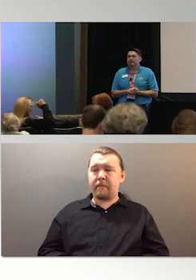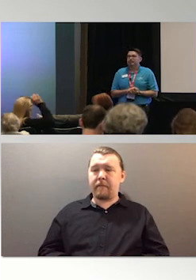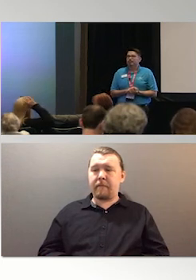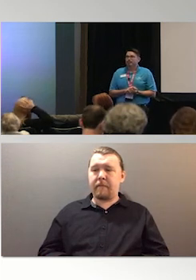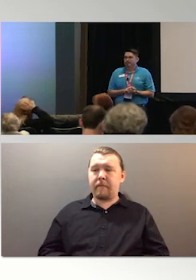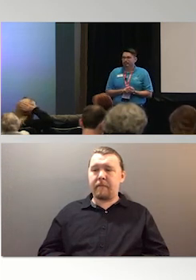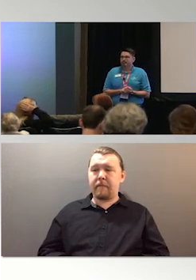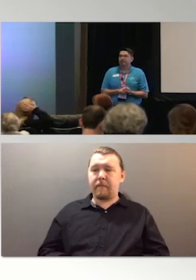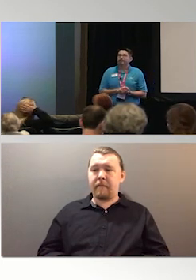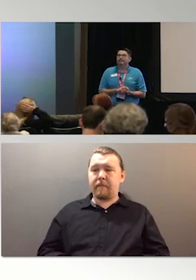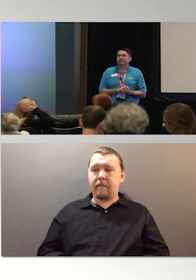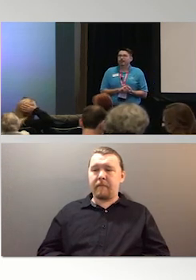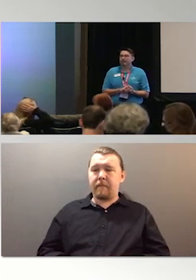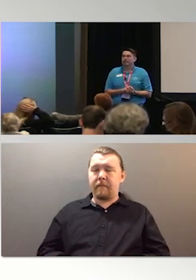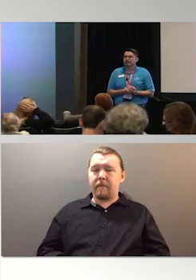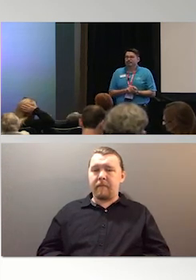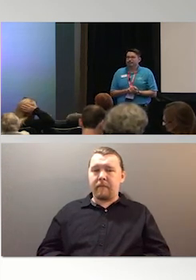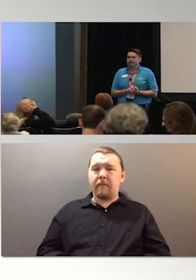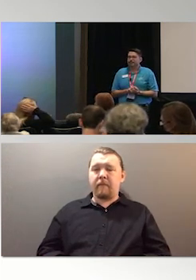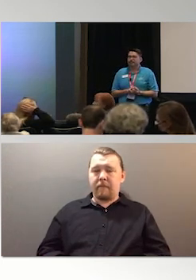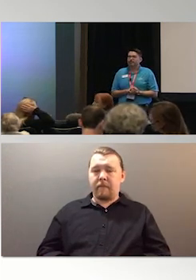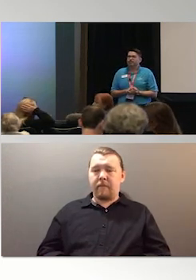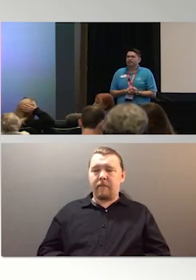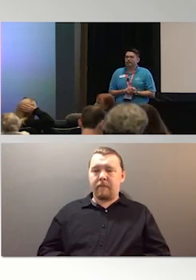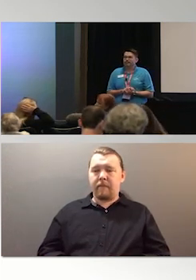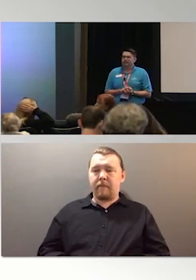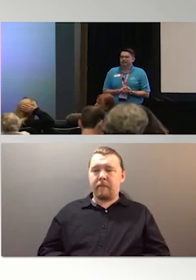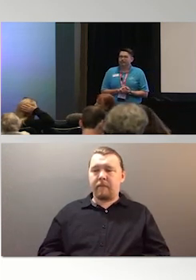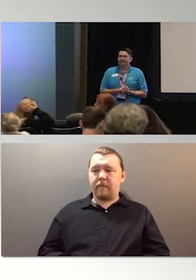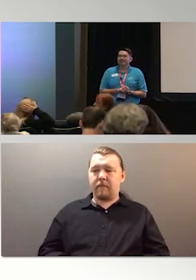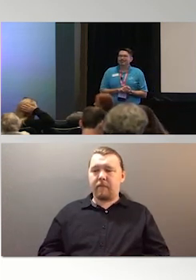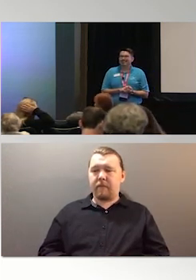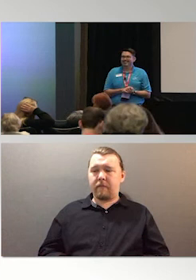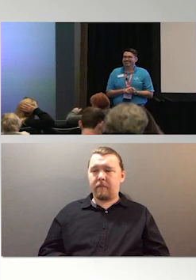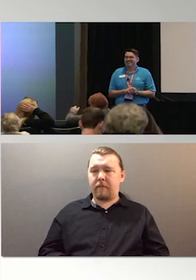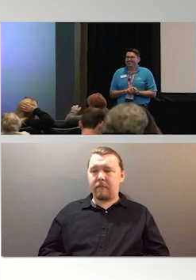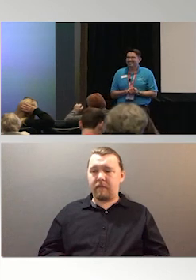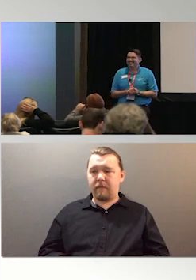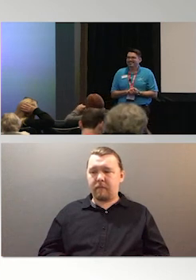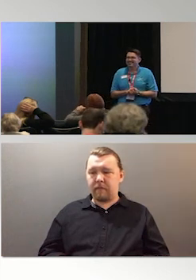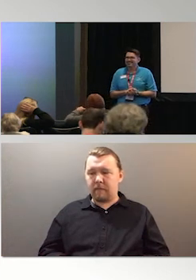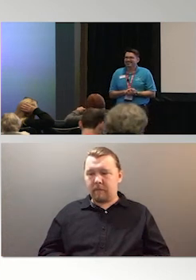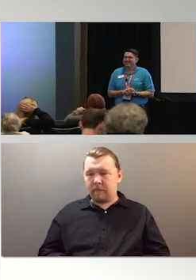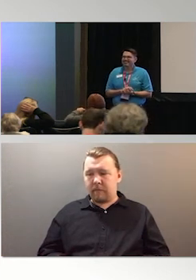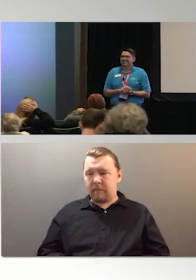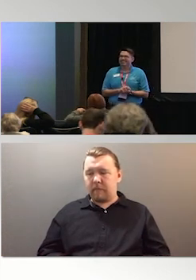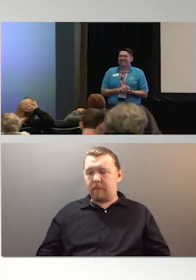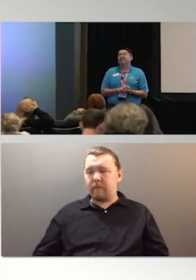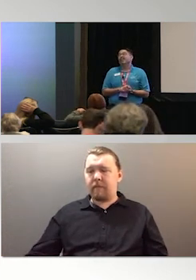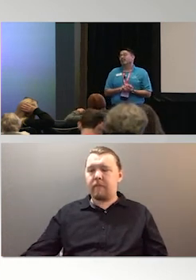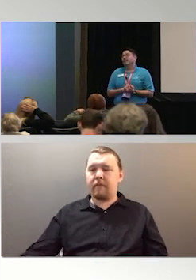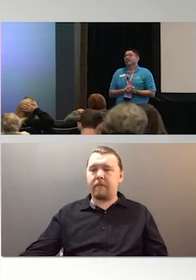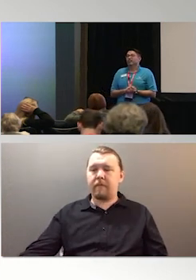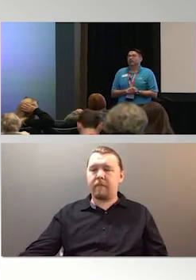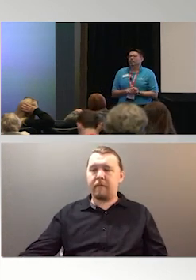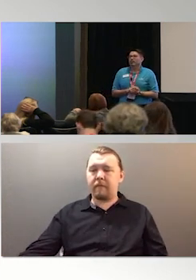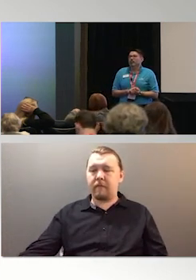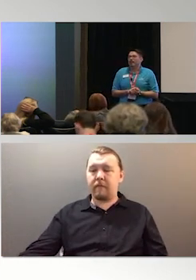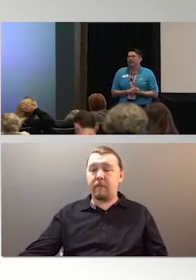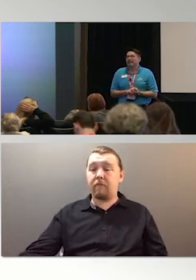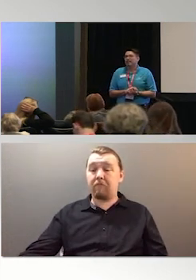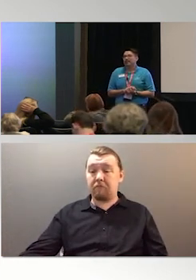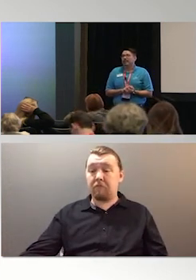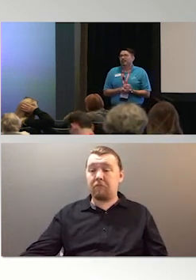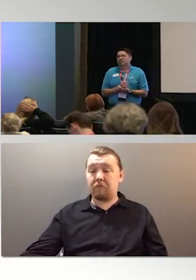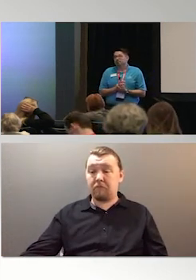he is living with me. Yeah. Food, I buy the food. Can I buy the food and say it was for him? Or Good question. I